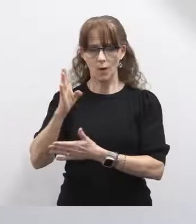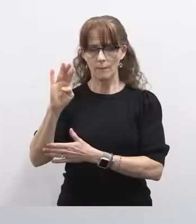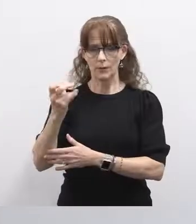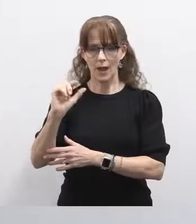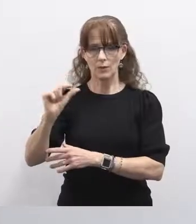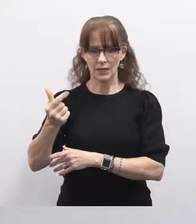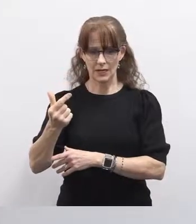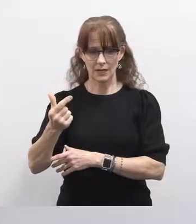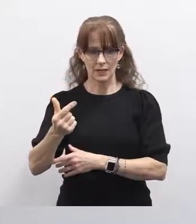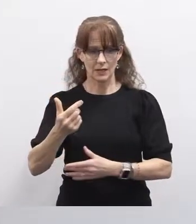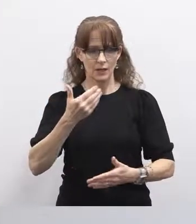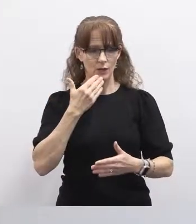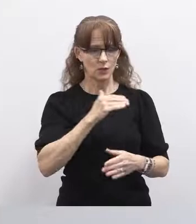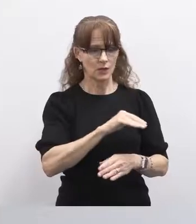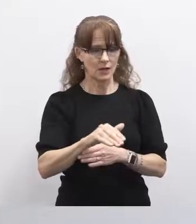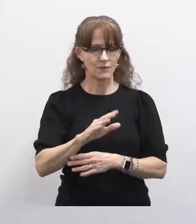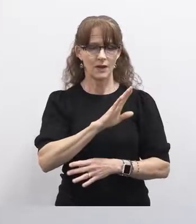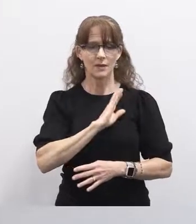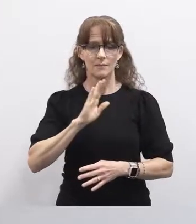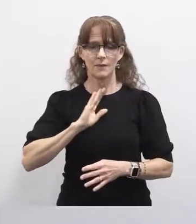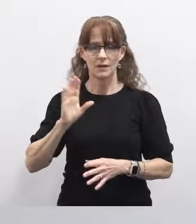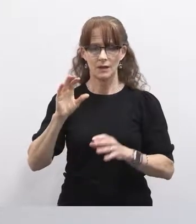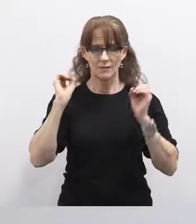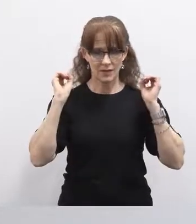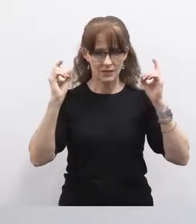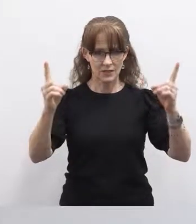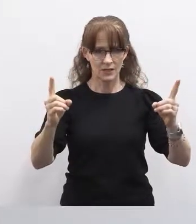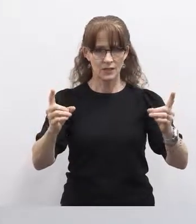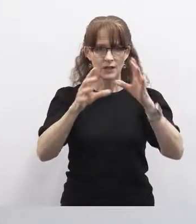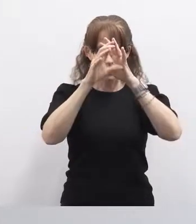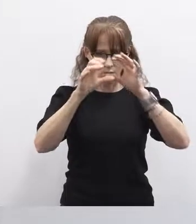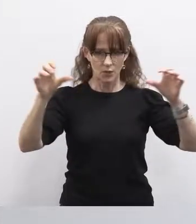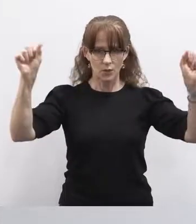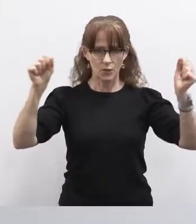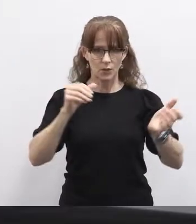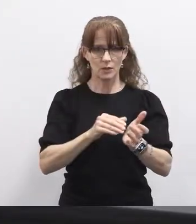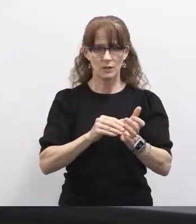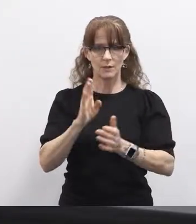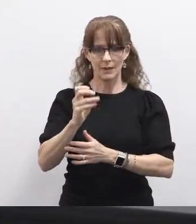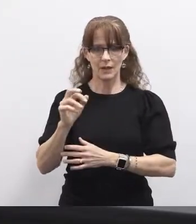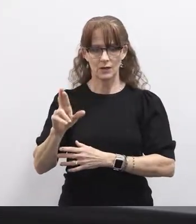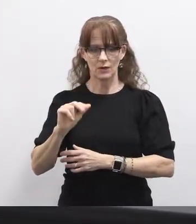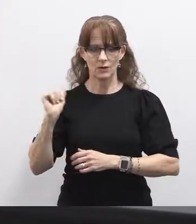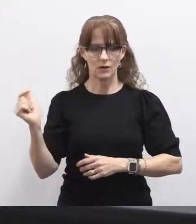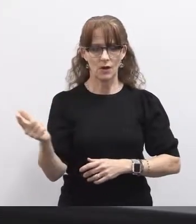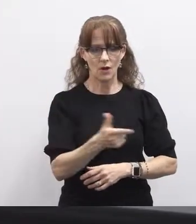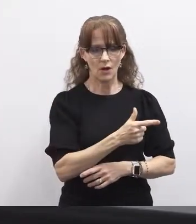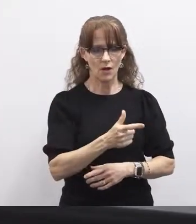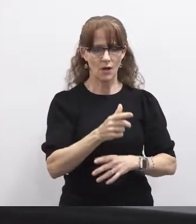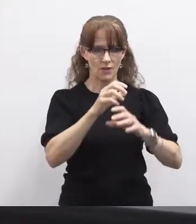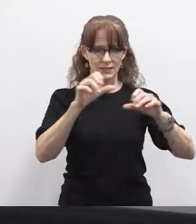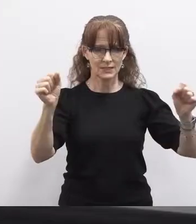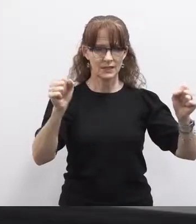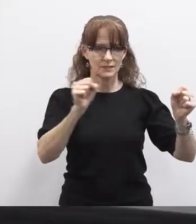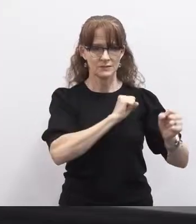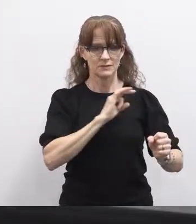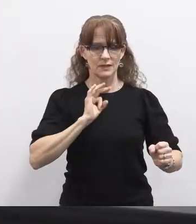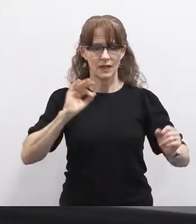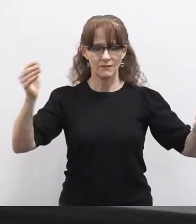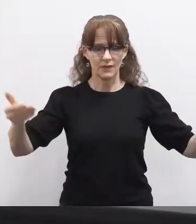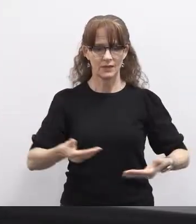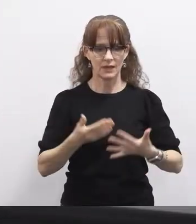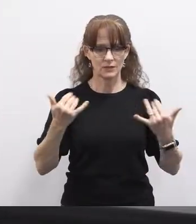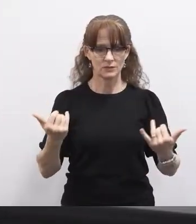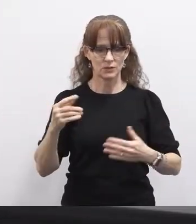Good evening, distinguished members of the Board of Education, Superintendent Dr. Baker, and all of the executive staff and the guests here